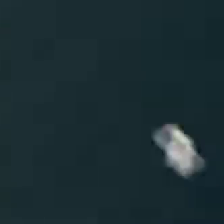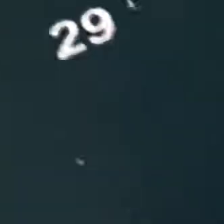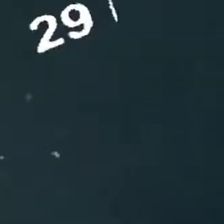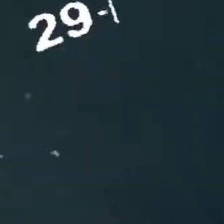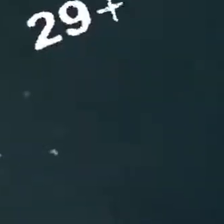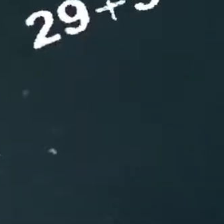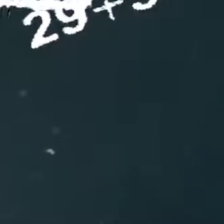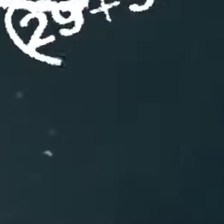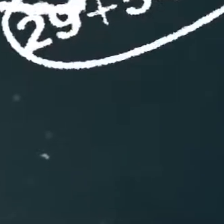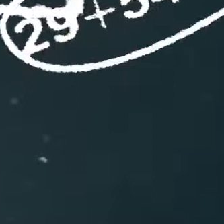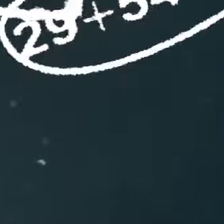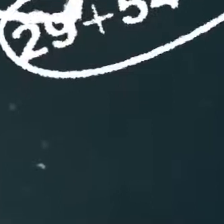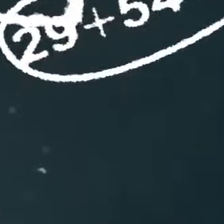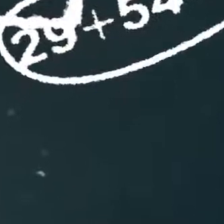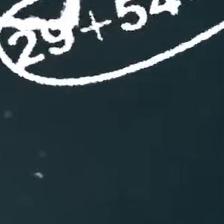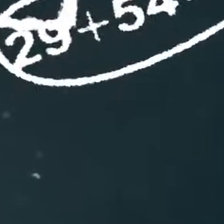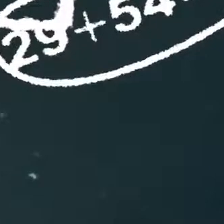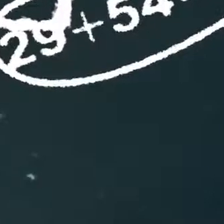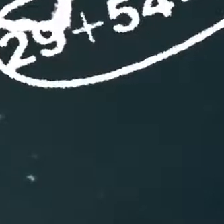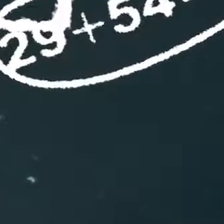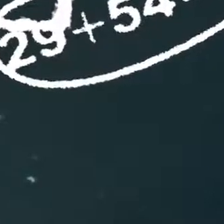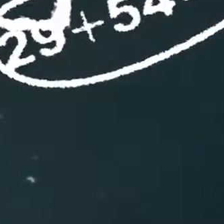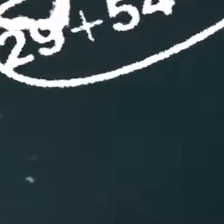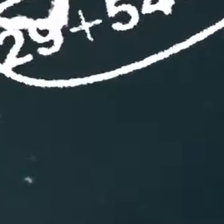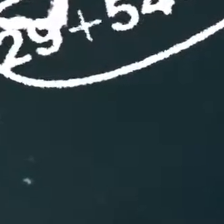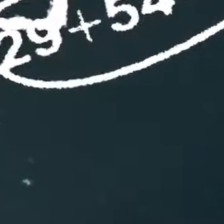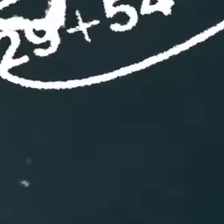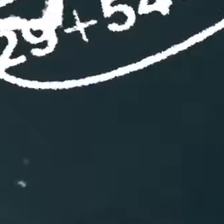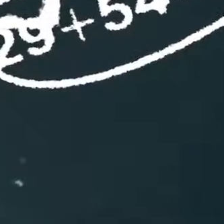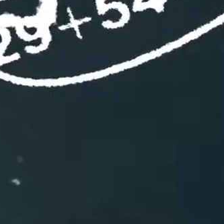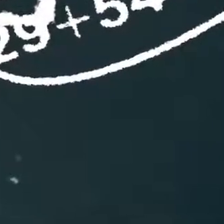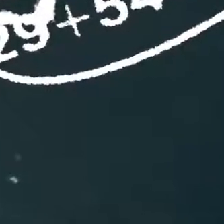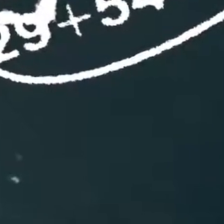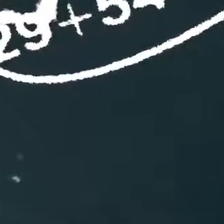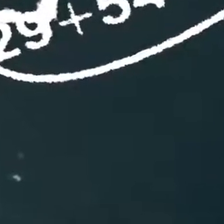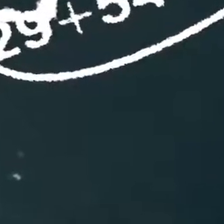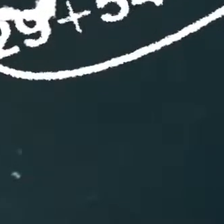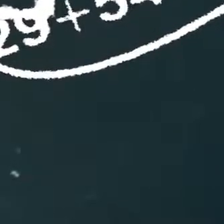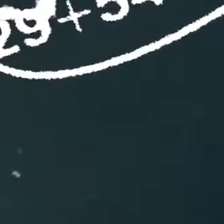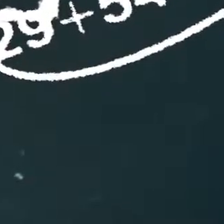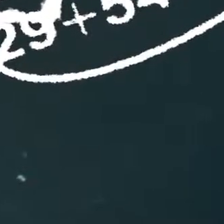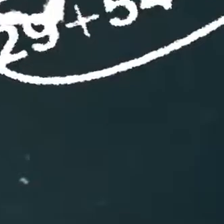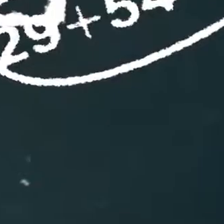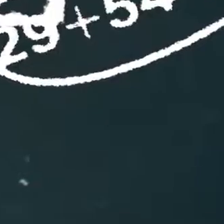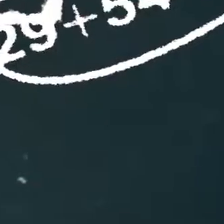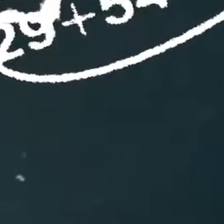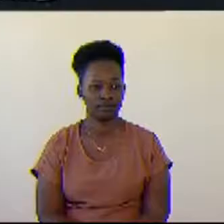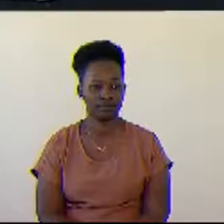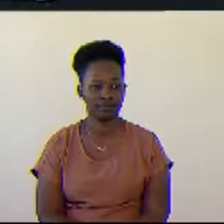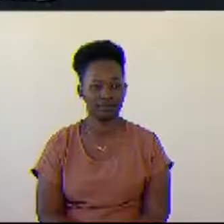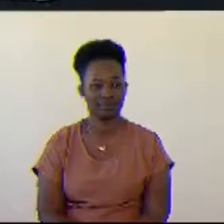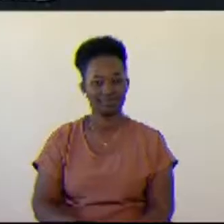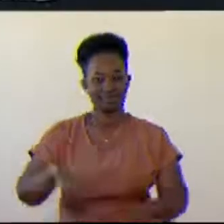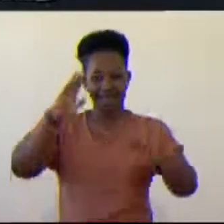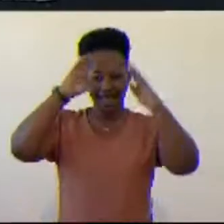Welcome to Study Time, a televised home learning program produced by Rwanda Education Board.